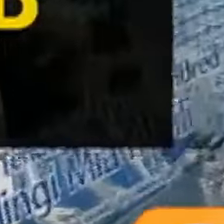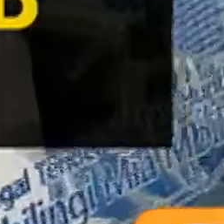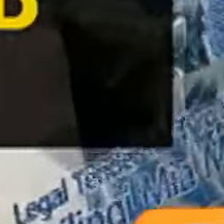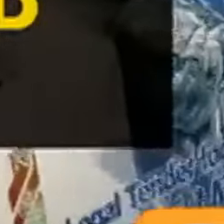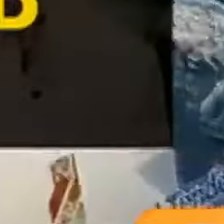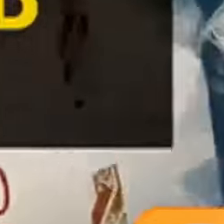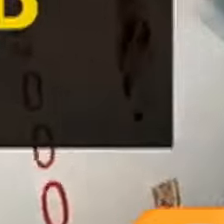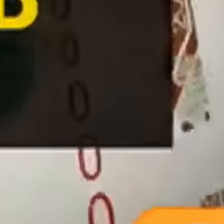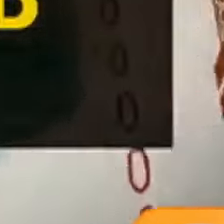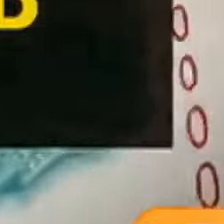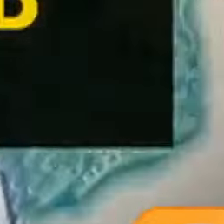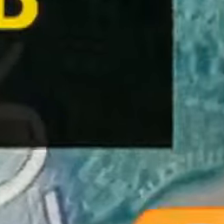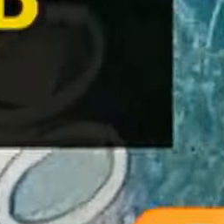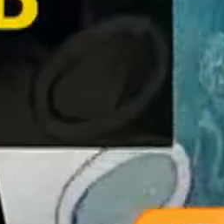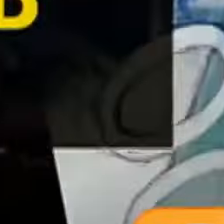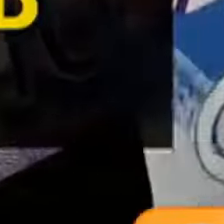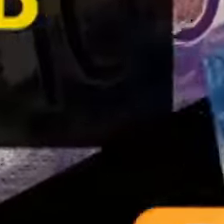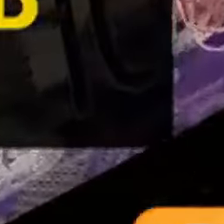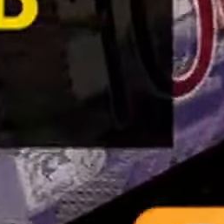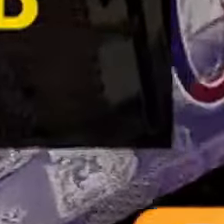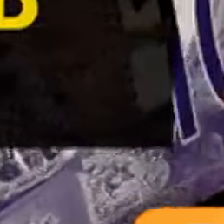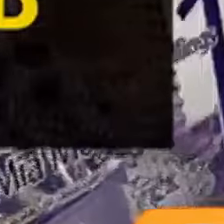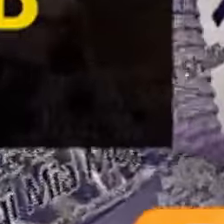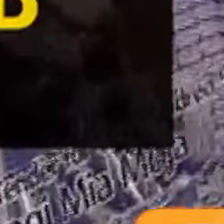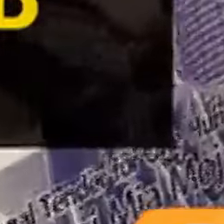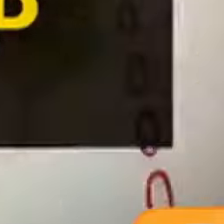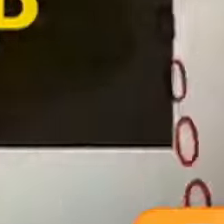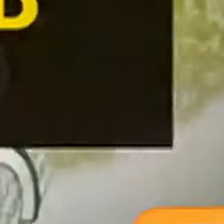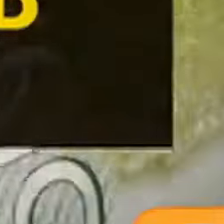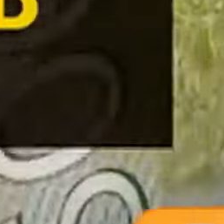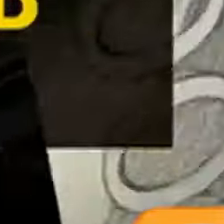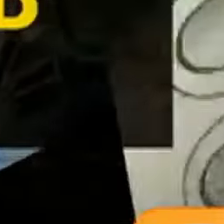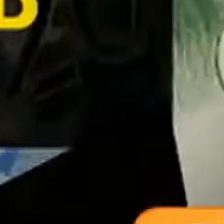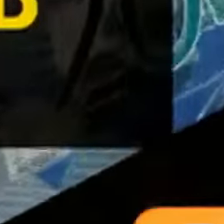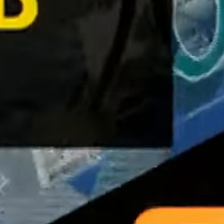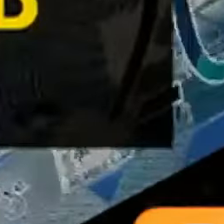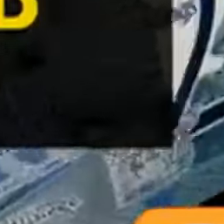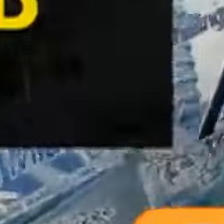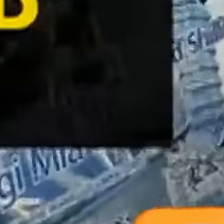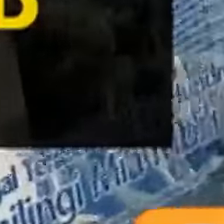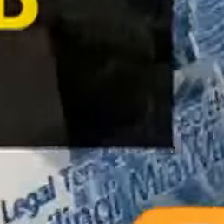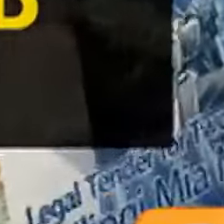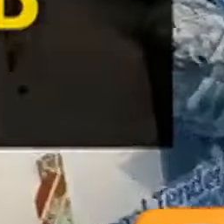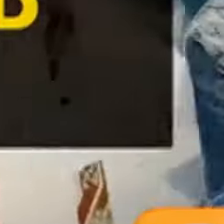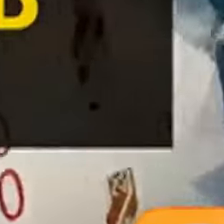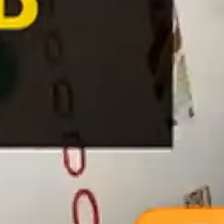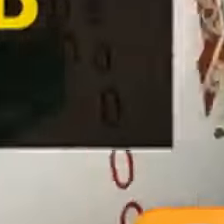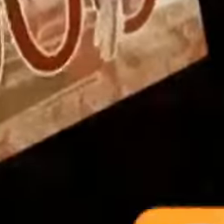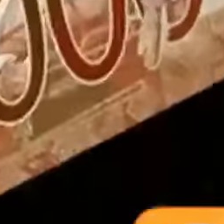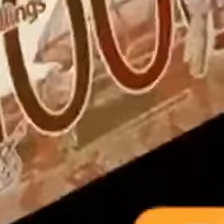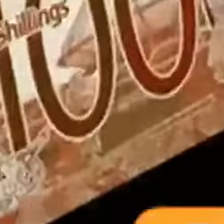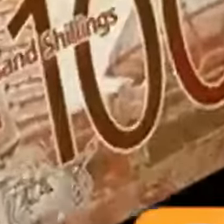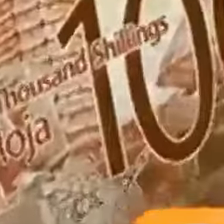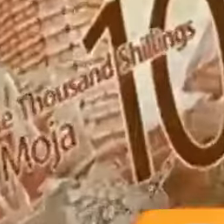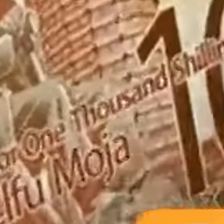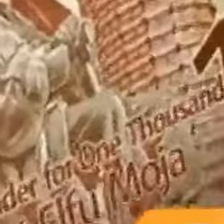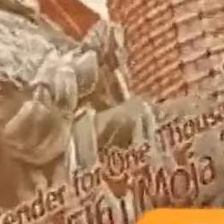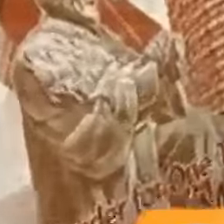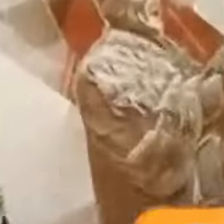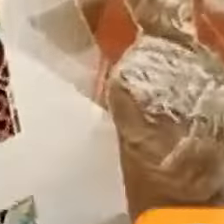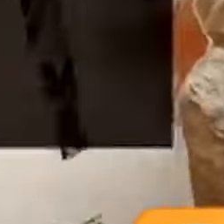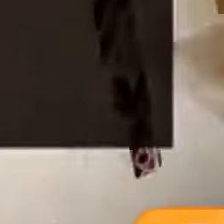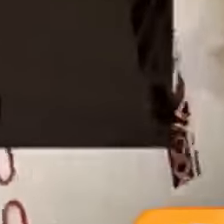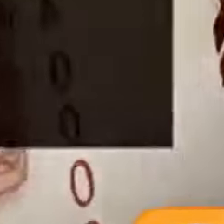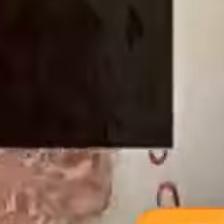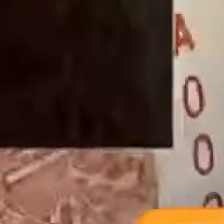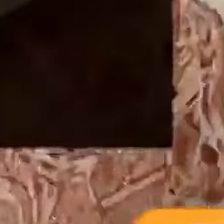716.9 billion shillings, up from 664.9 billion shillings previously. At the same time, in the period